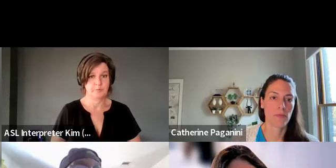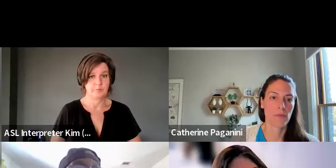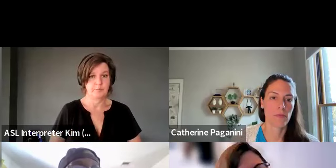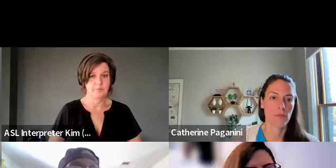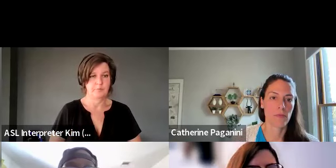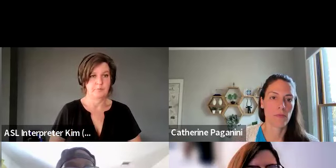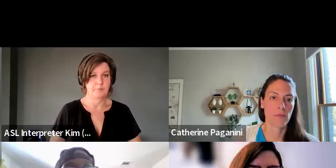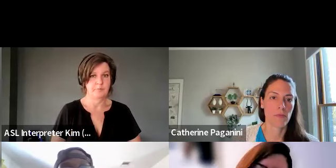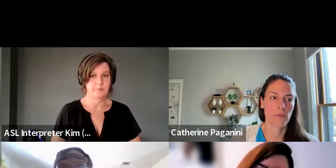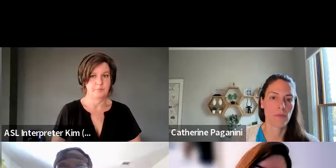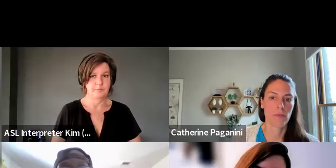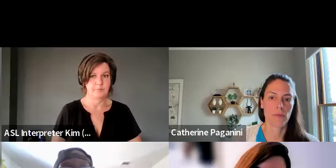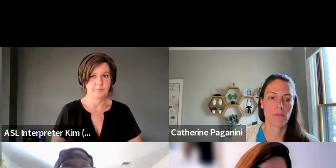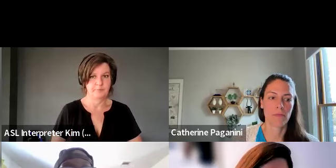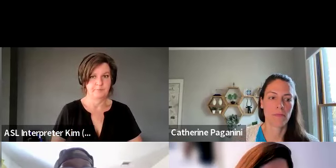the last 4 minutes?